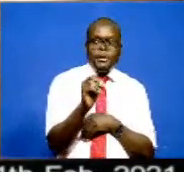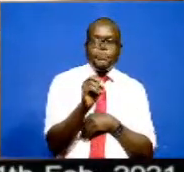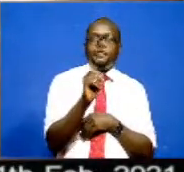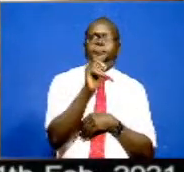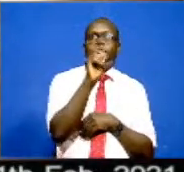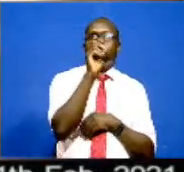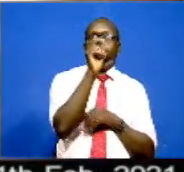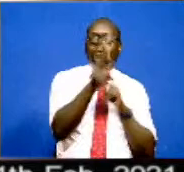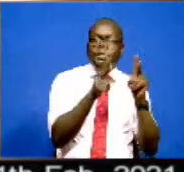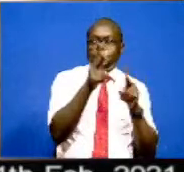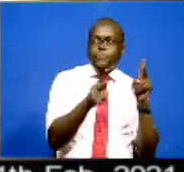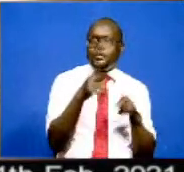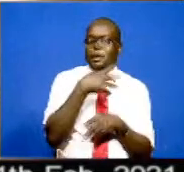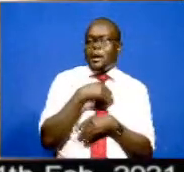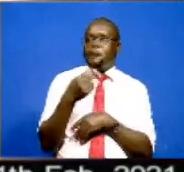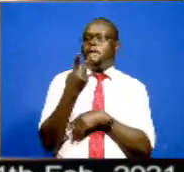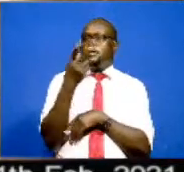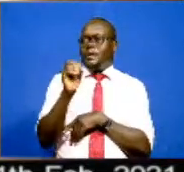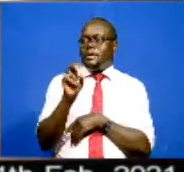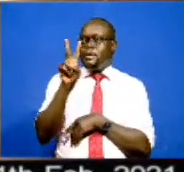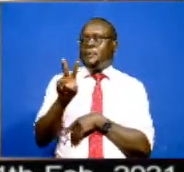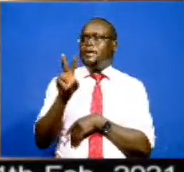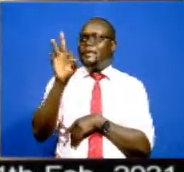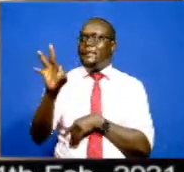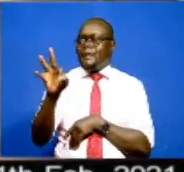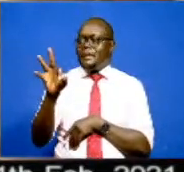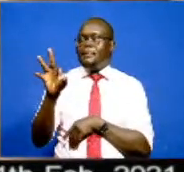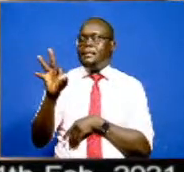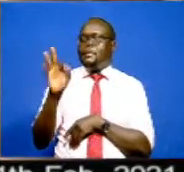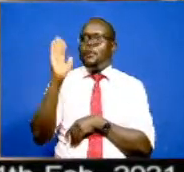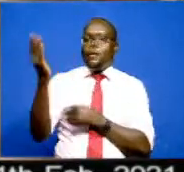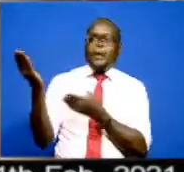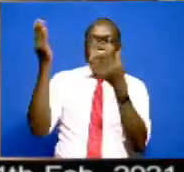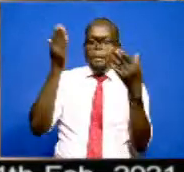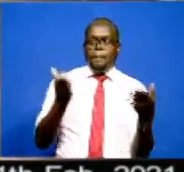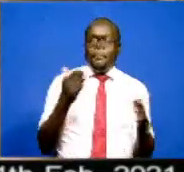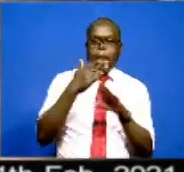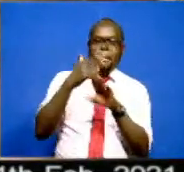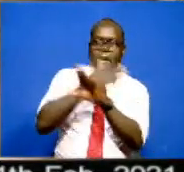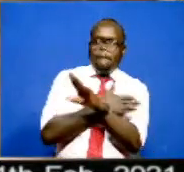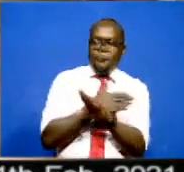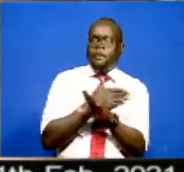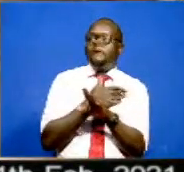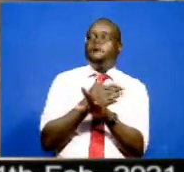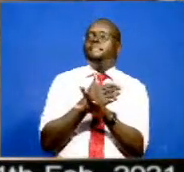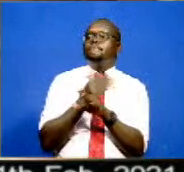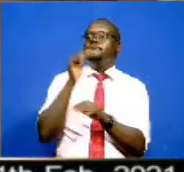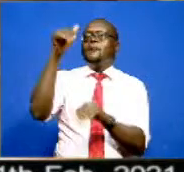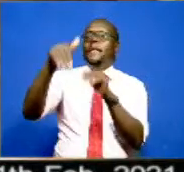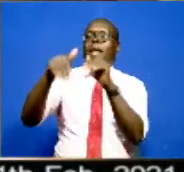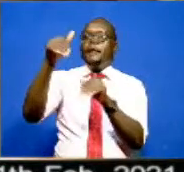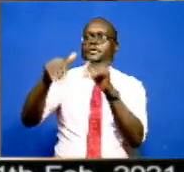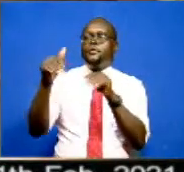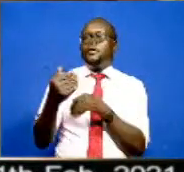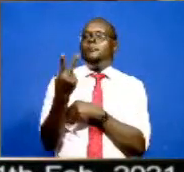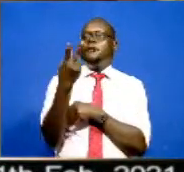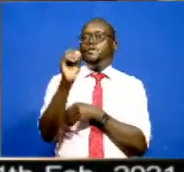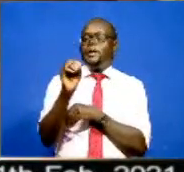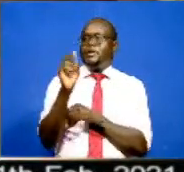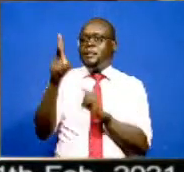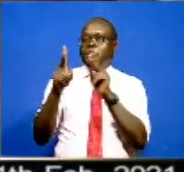22 and 23, which will obviously be tabled before this House in early